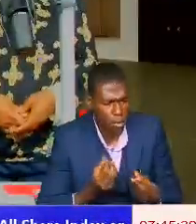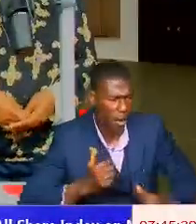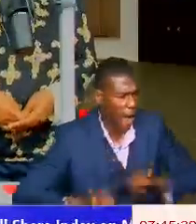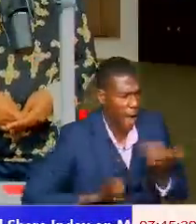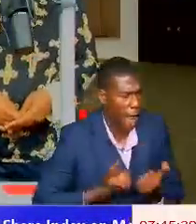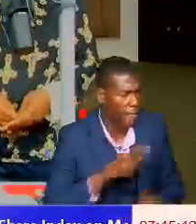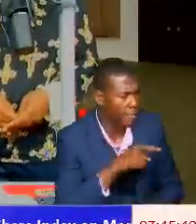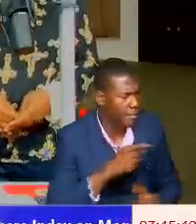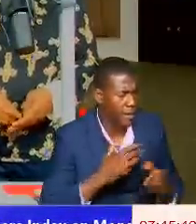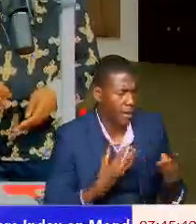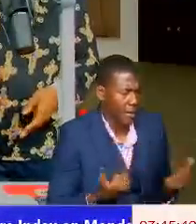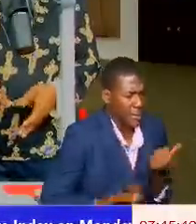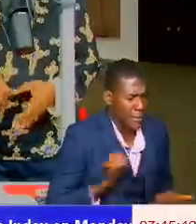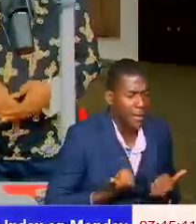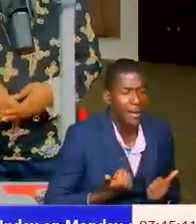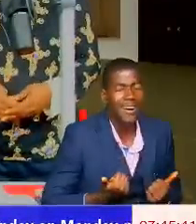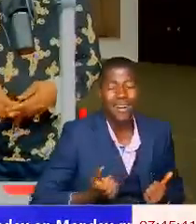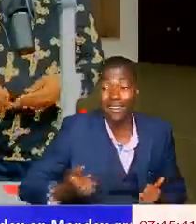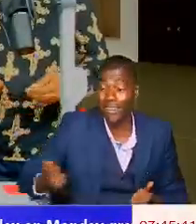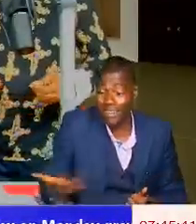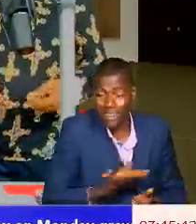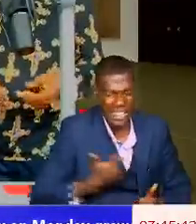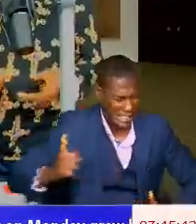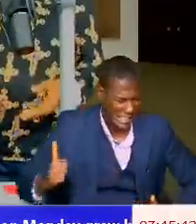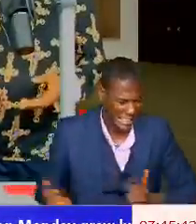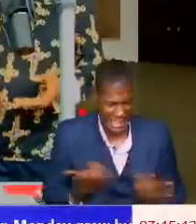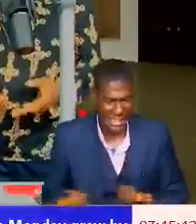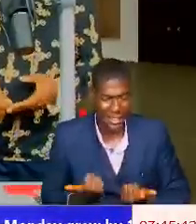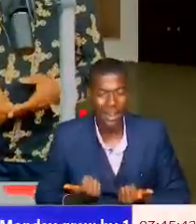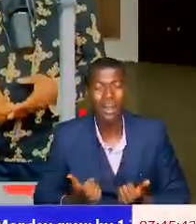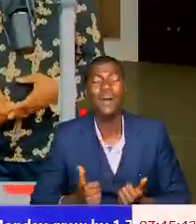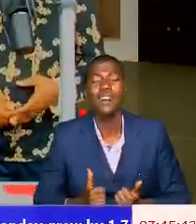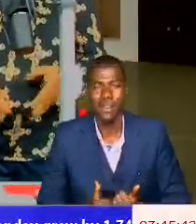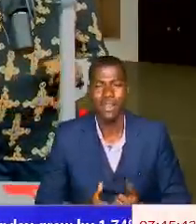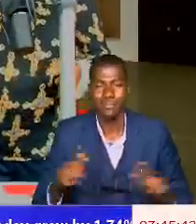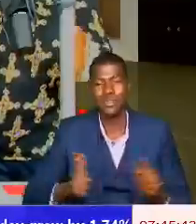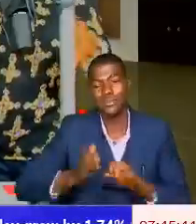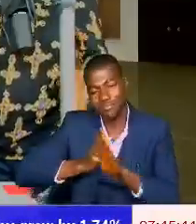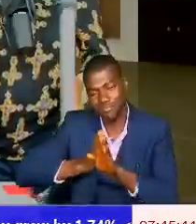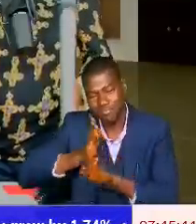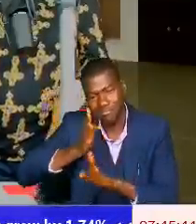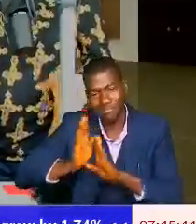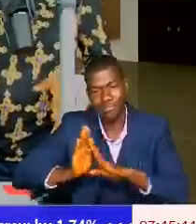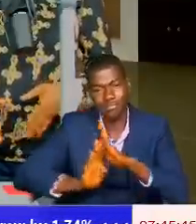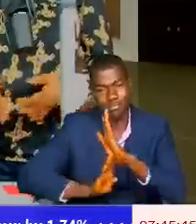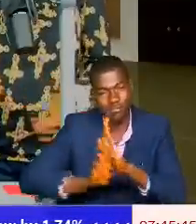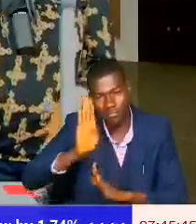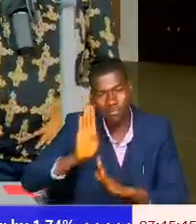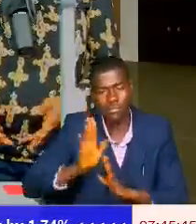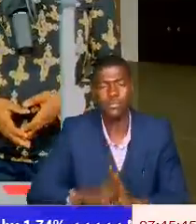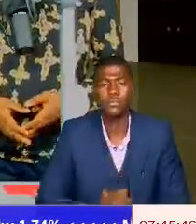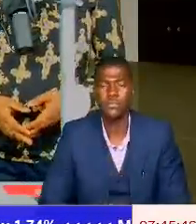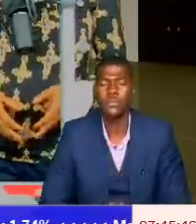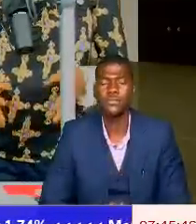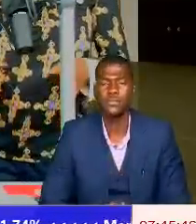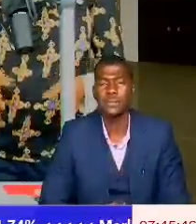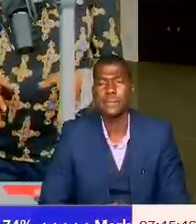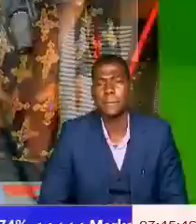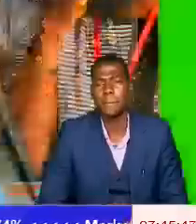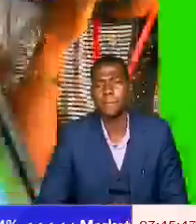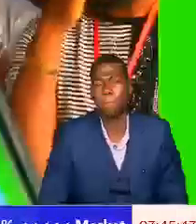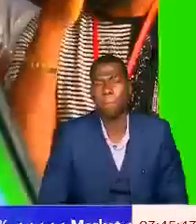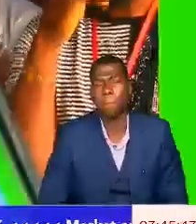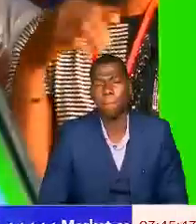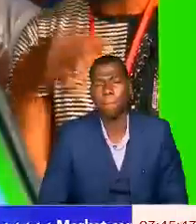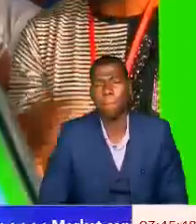the one where your hand go feel do. Do the one where your capacity feel rich. God know as he make you, he know as you go feel do.